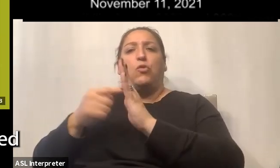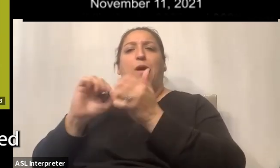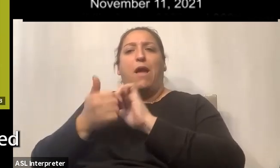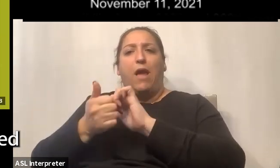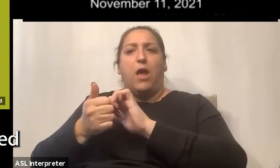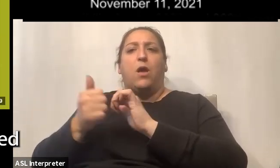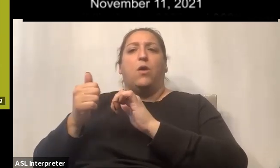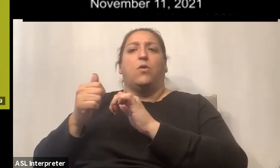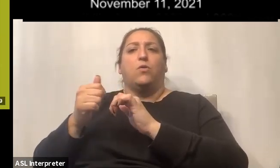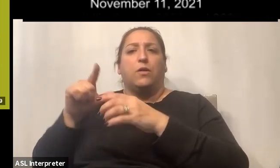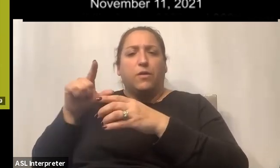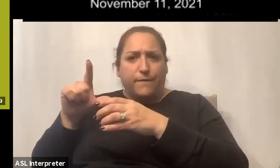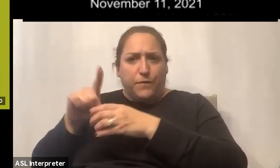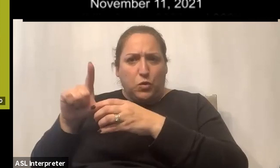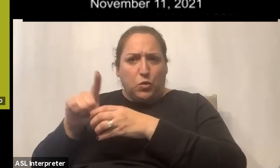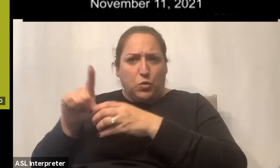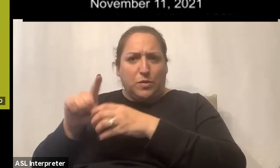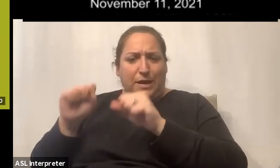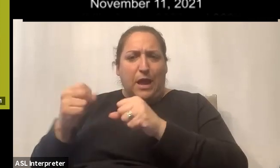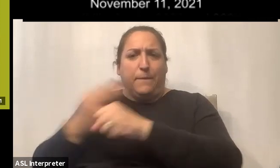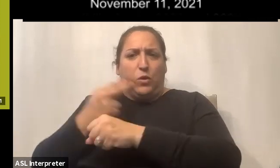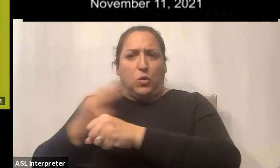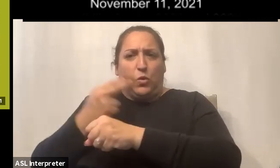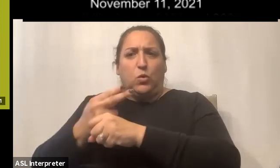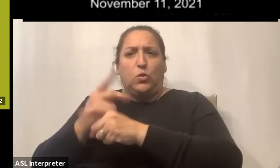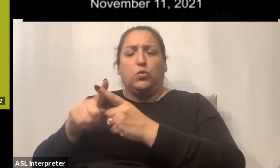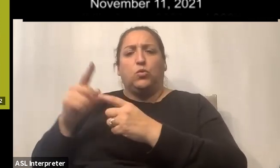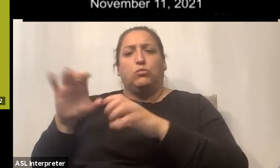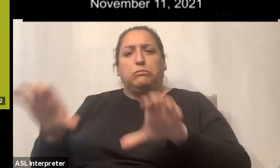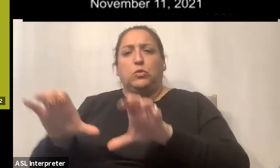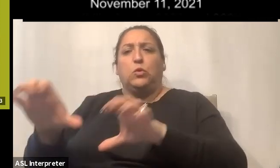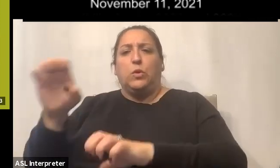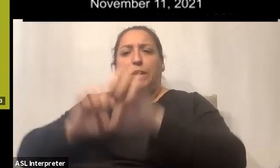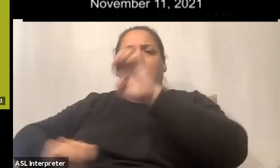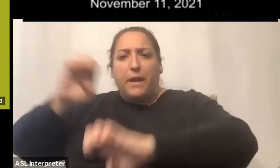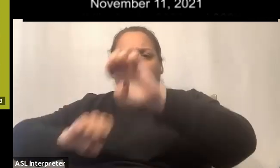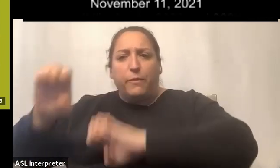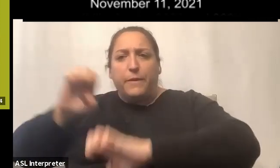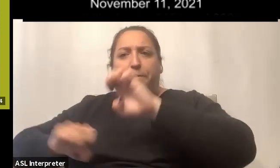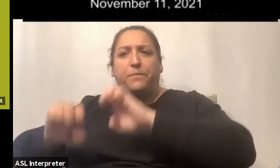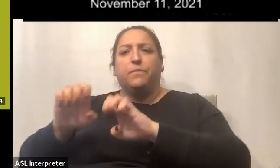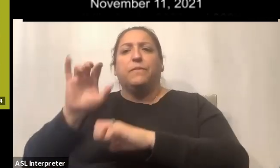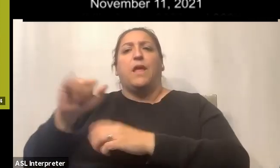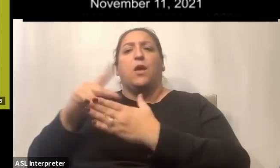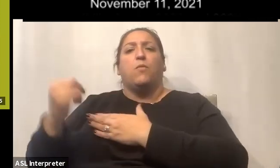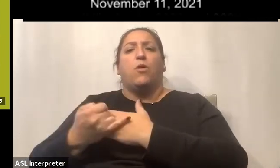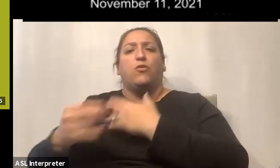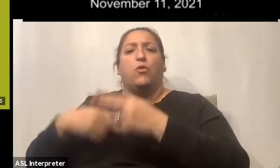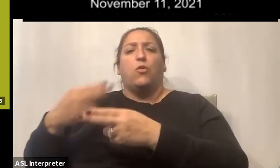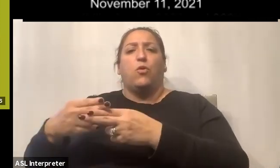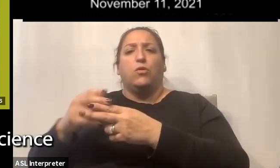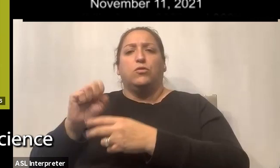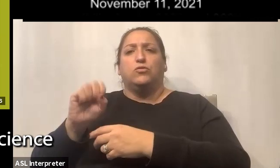fluids can be used to perform experiments. This was done at a project called Soapbox